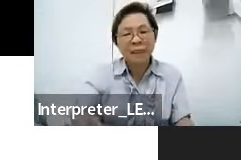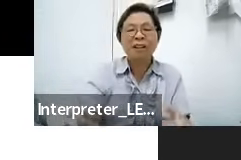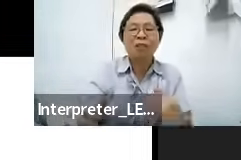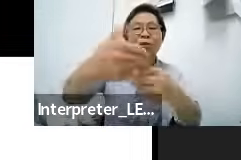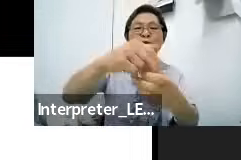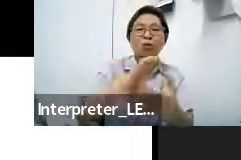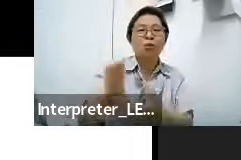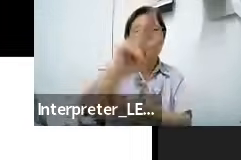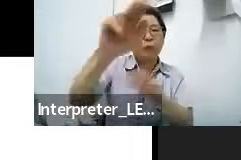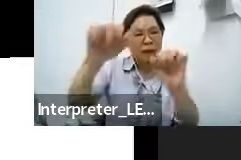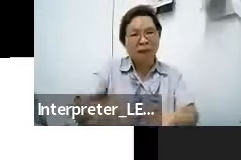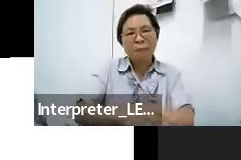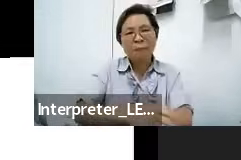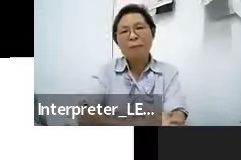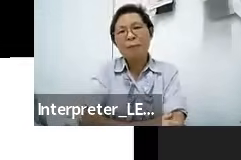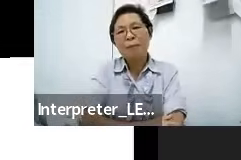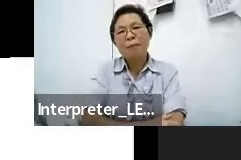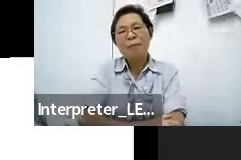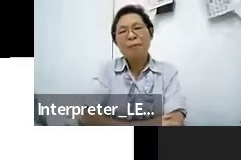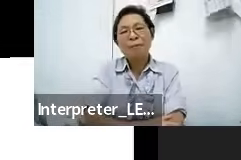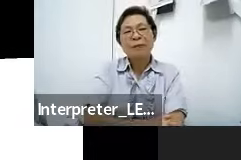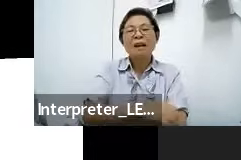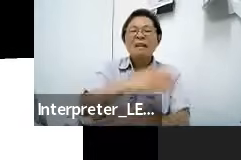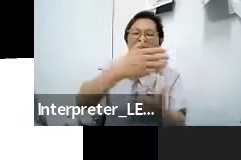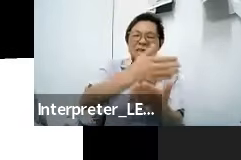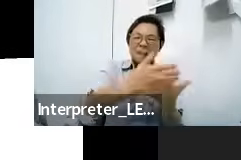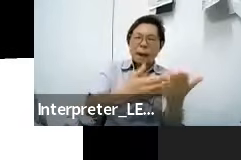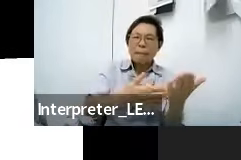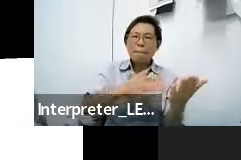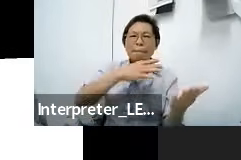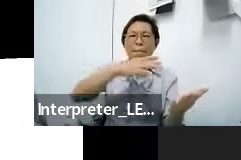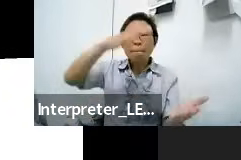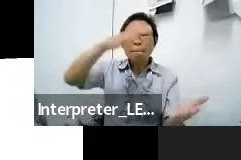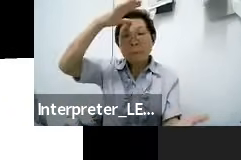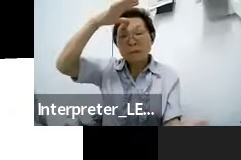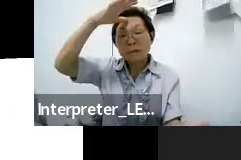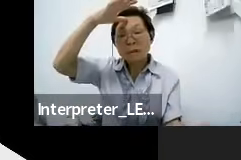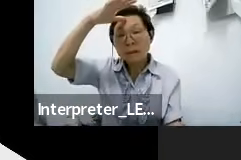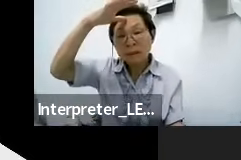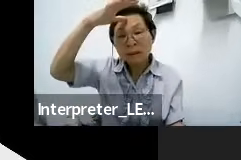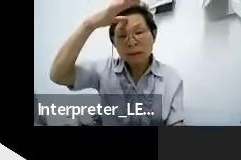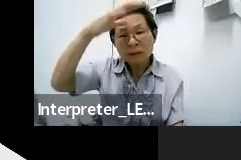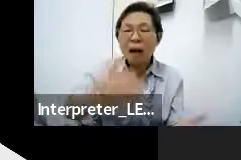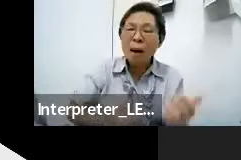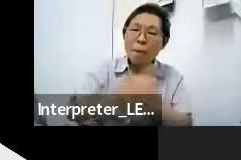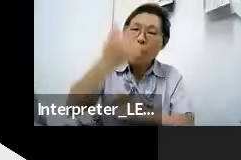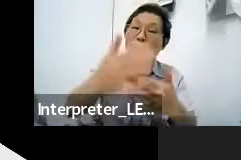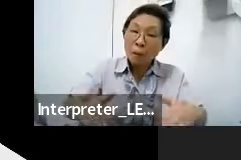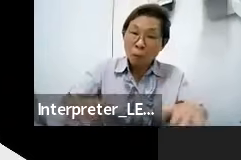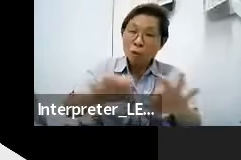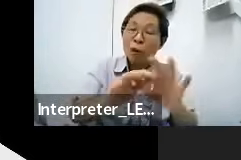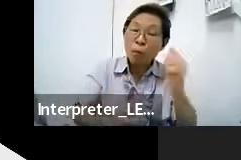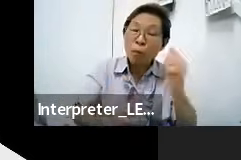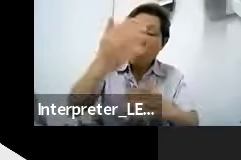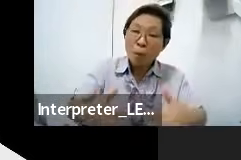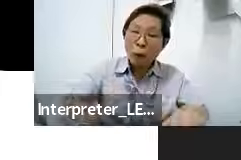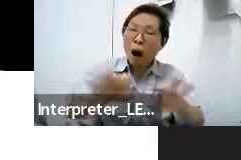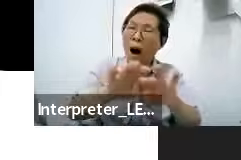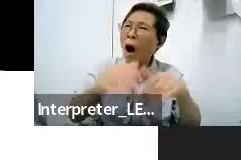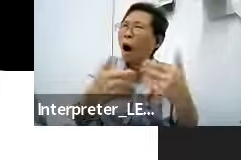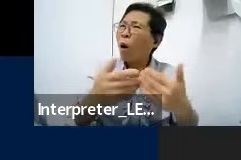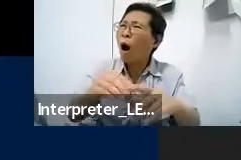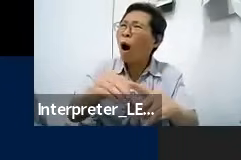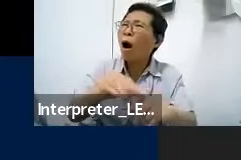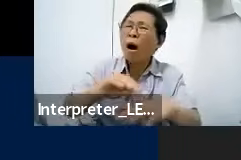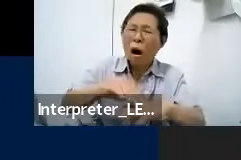do. Some of the parents' comments which we have, but more importantly, how does it affect? Because there's